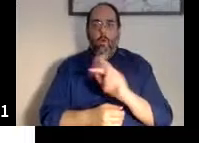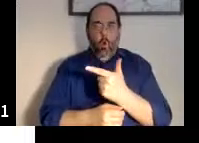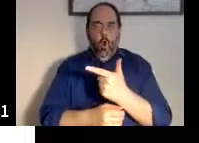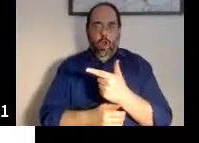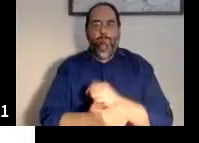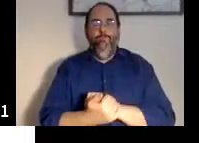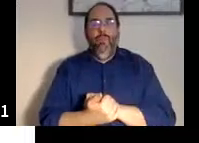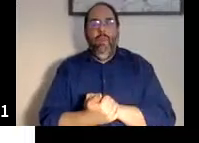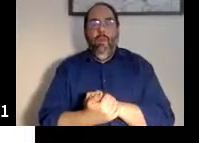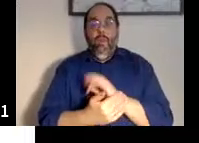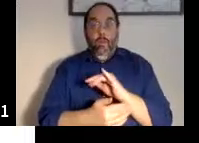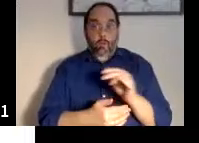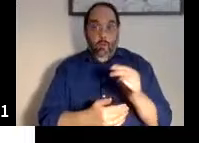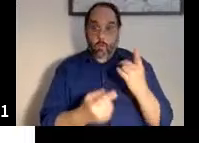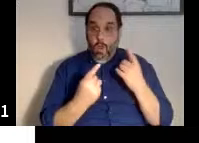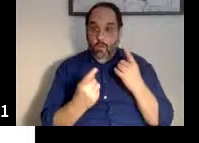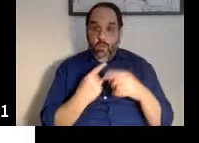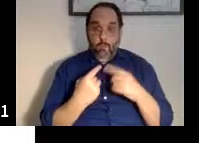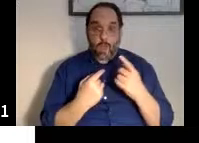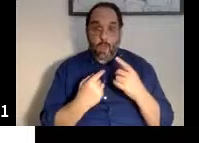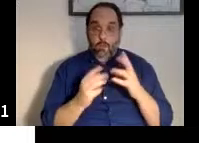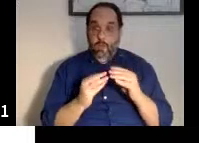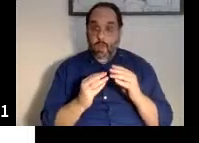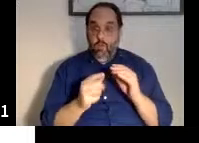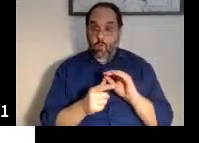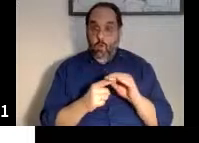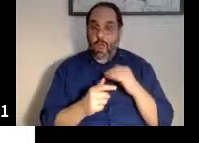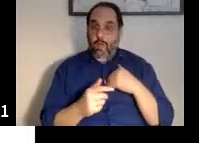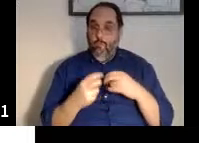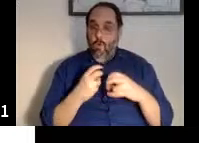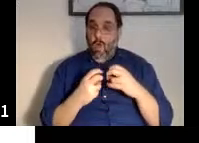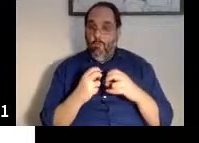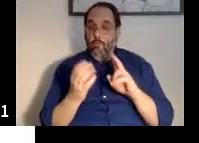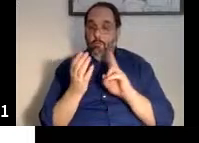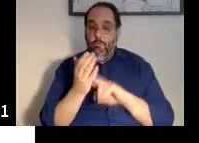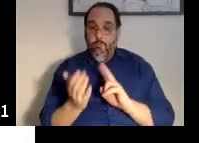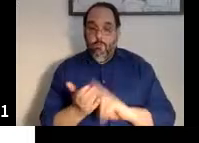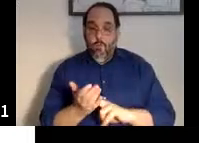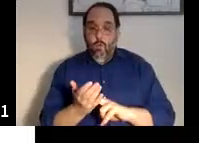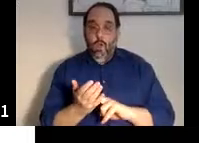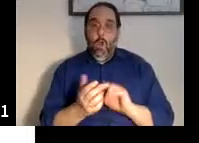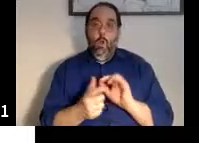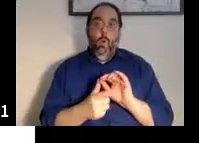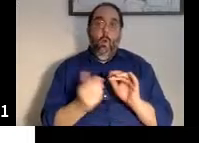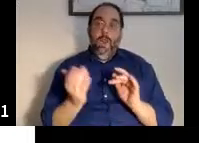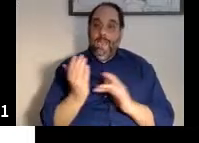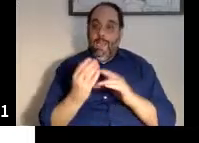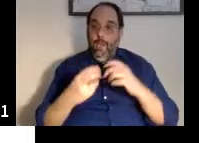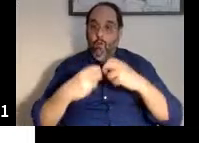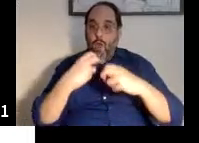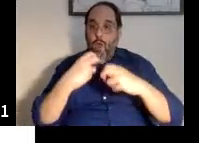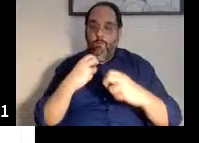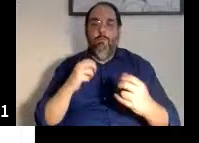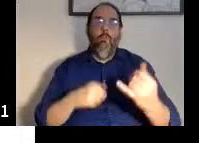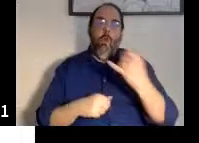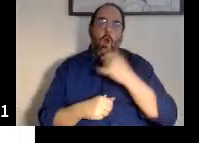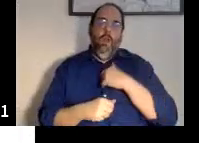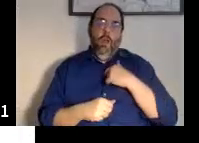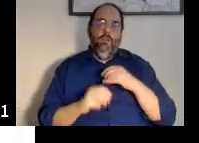www.accessibilityonline.org. If you have questions regarding the session or having difficulty with registration or any technical issues, please call us